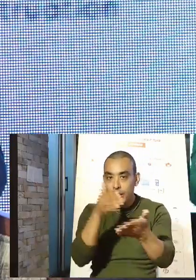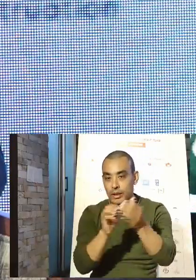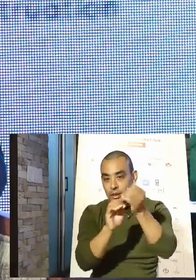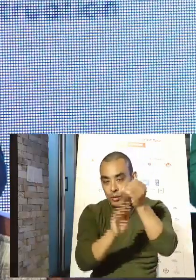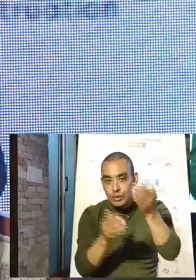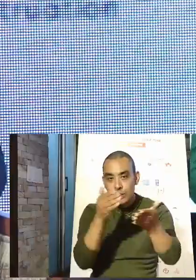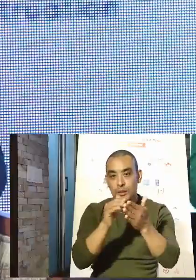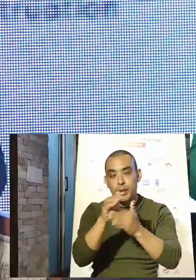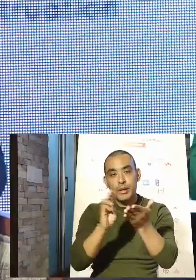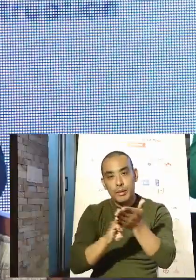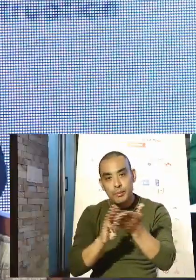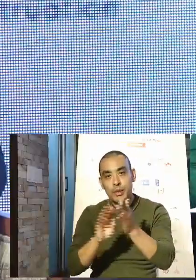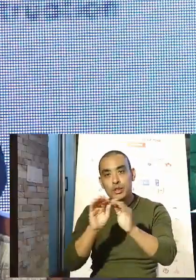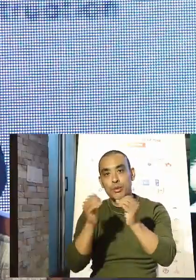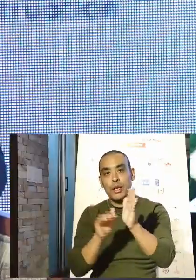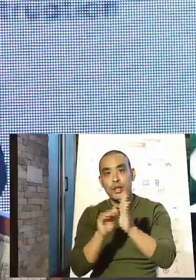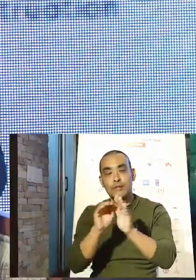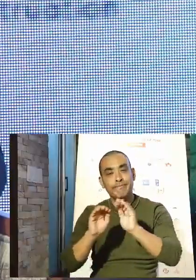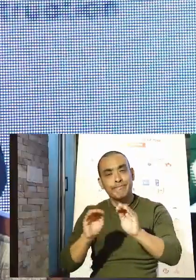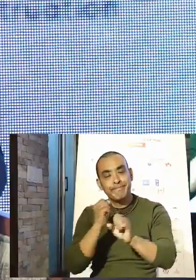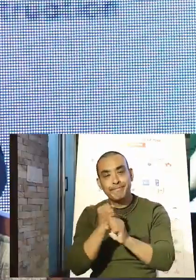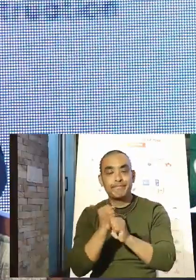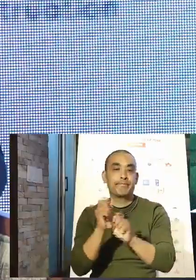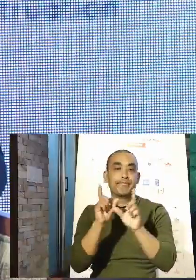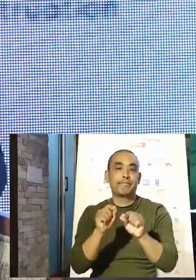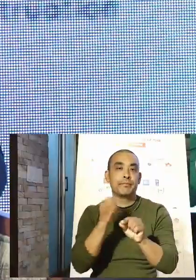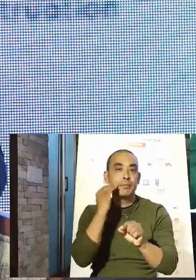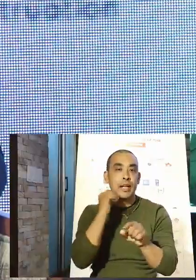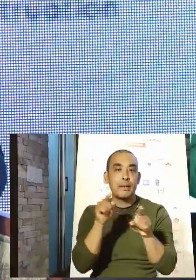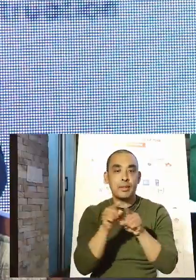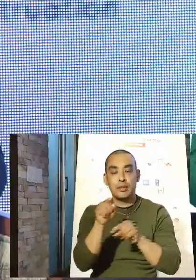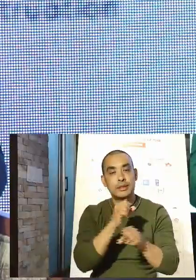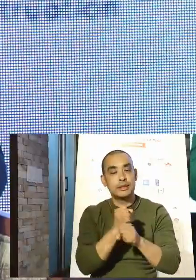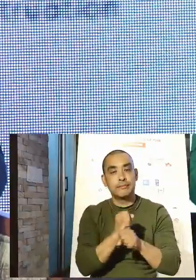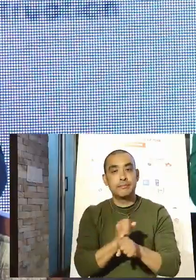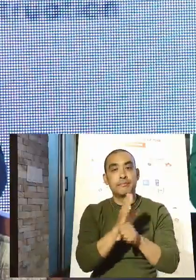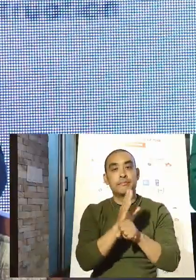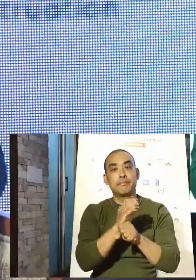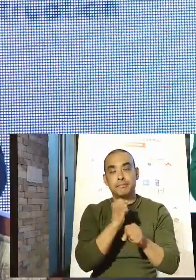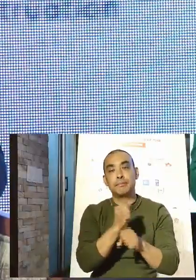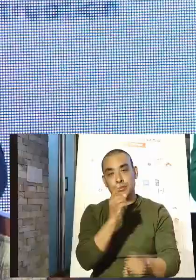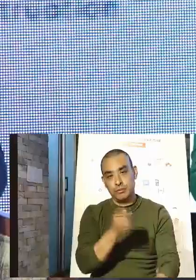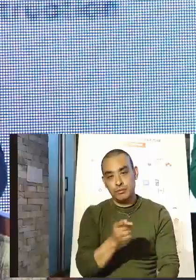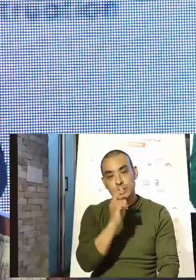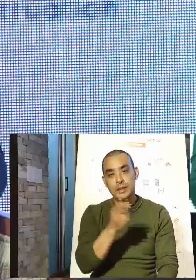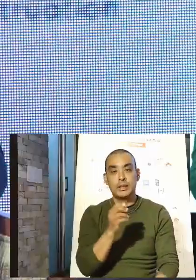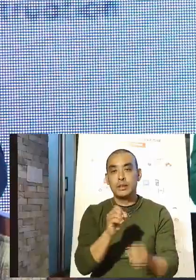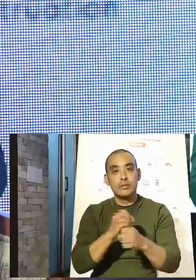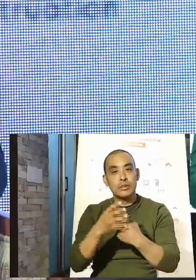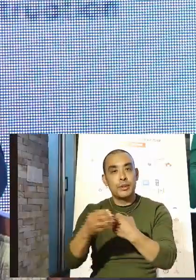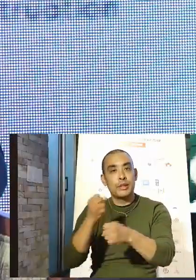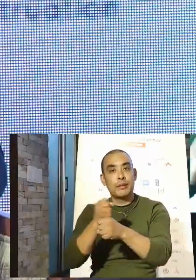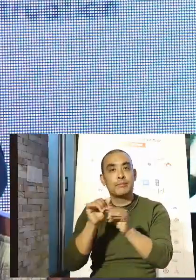at like the family and community level, because women are again not acting alone, they're really acting with that influence of that